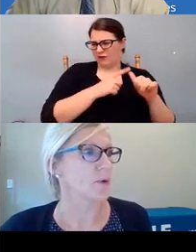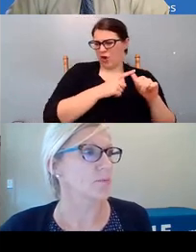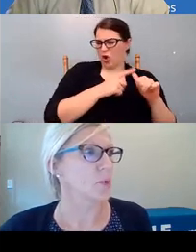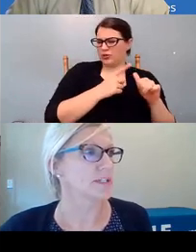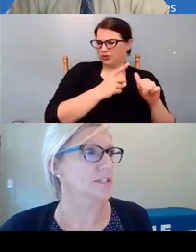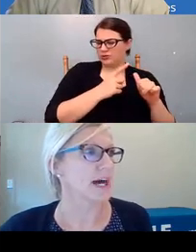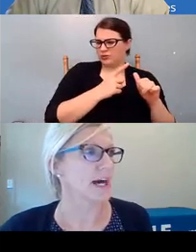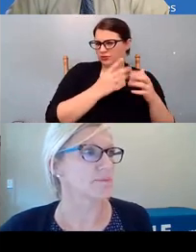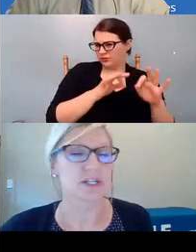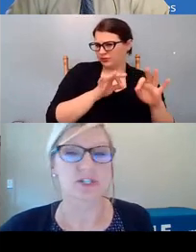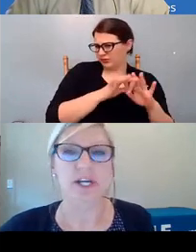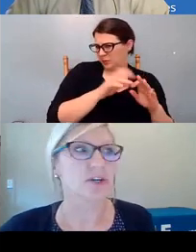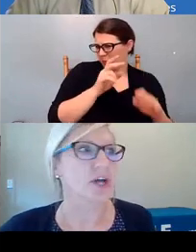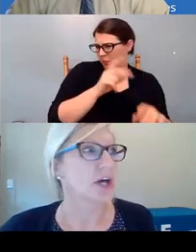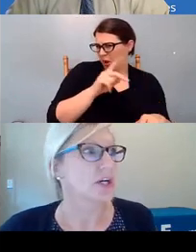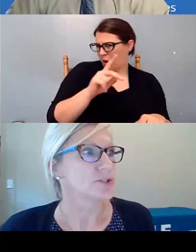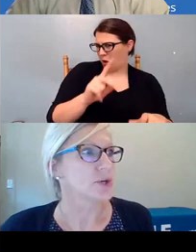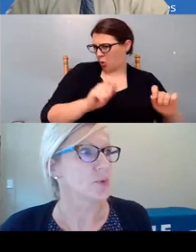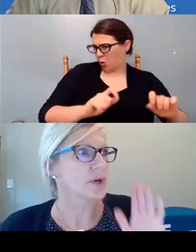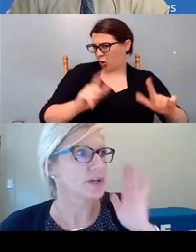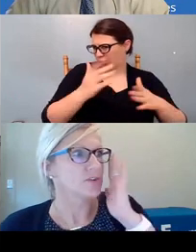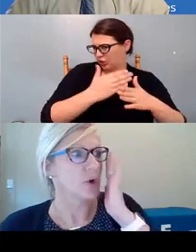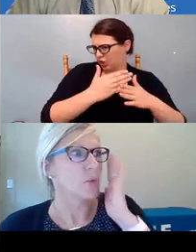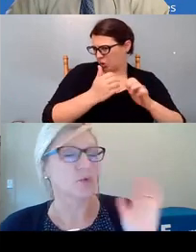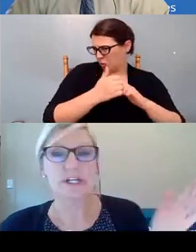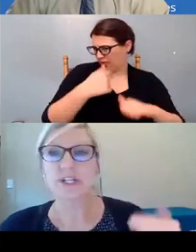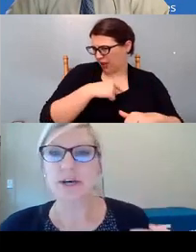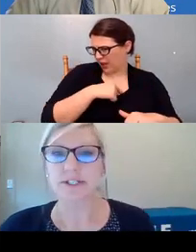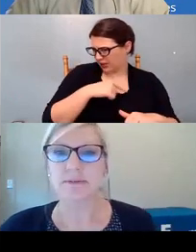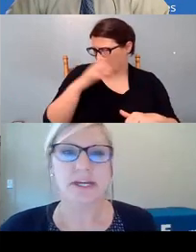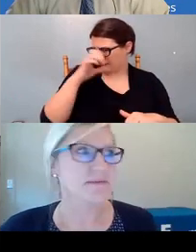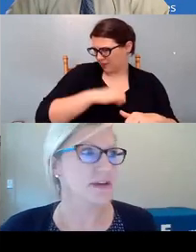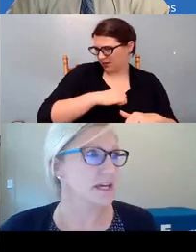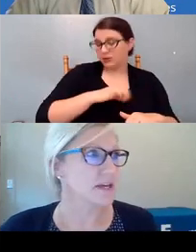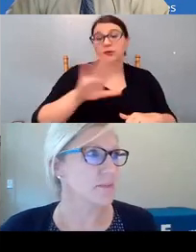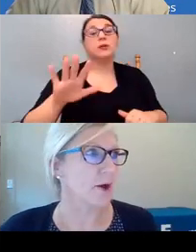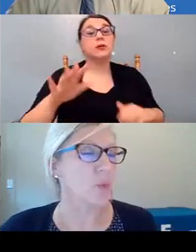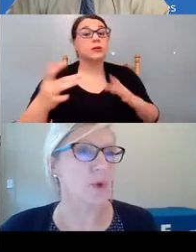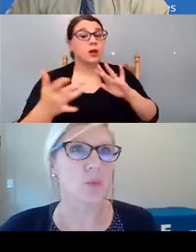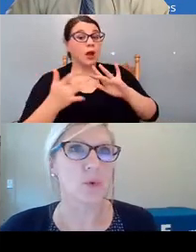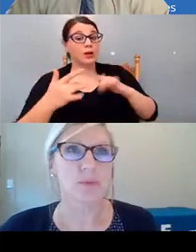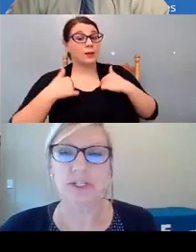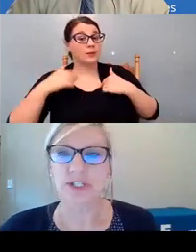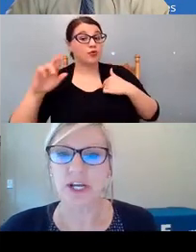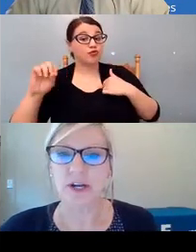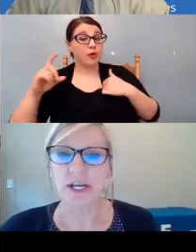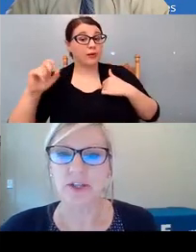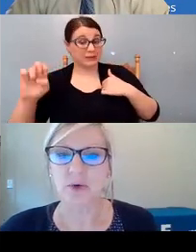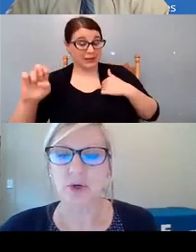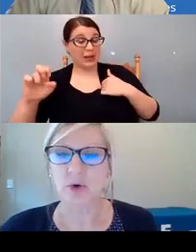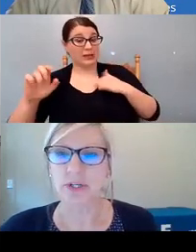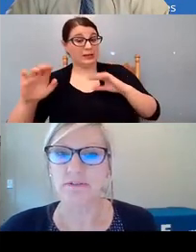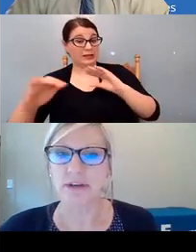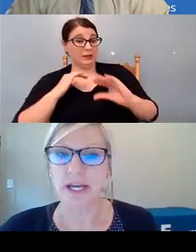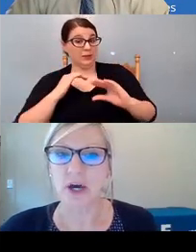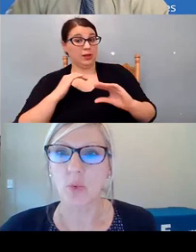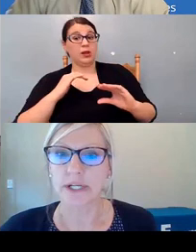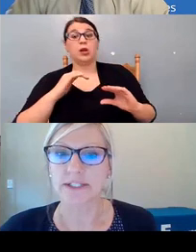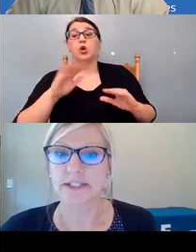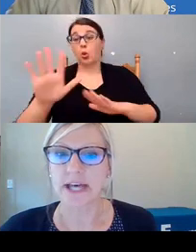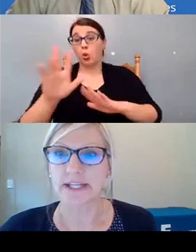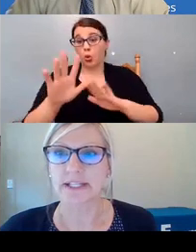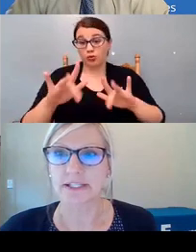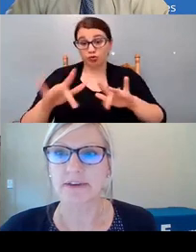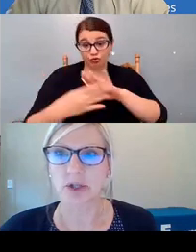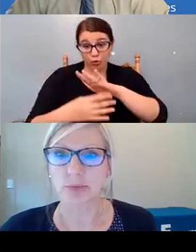the PowerPoint slides be shared? So reach out to me via email. We will be sharing the recorded video